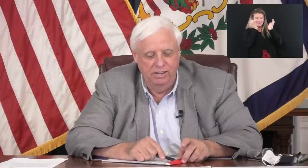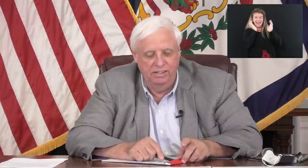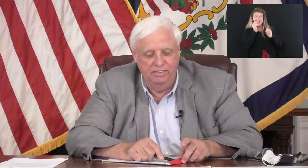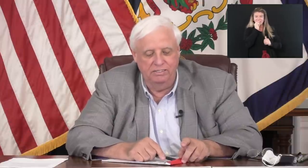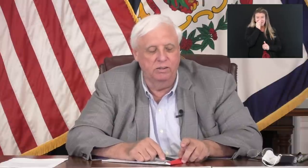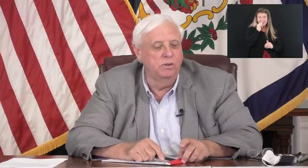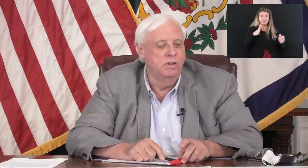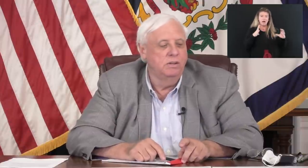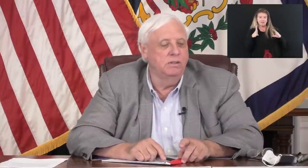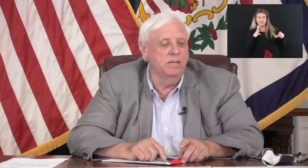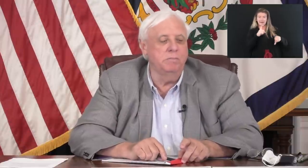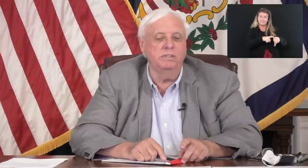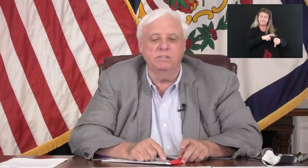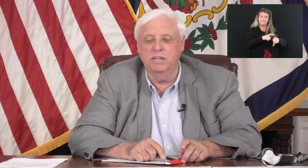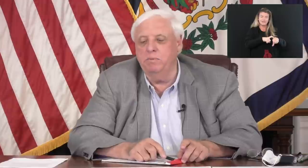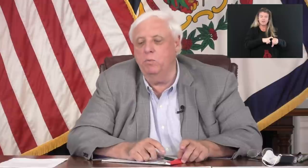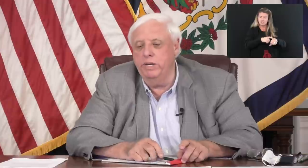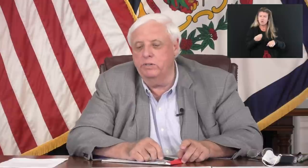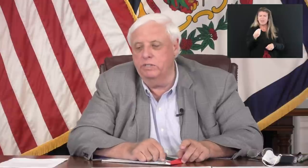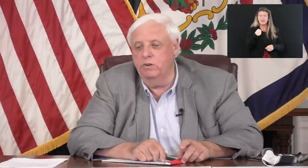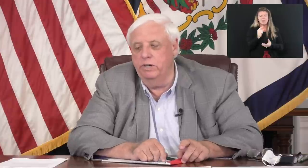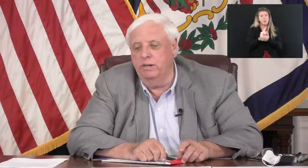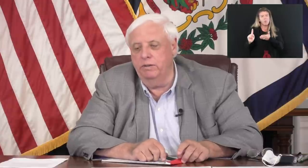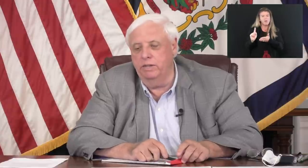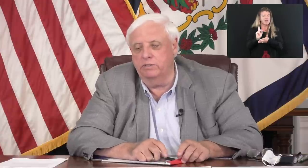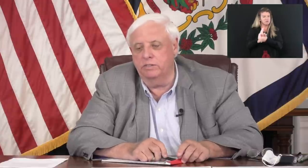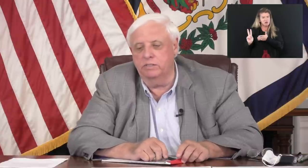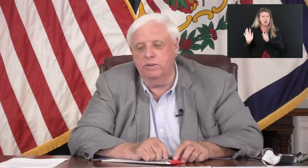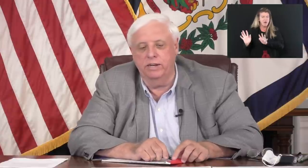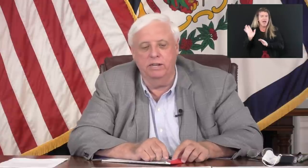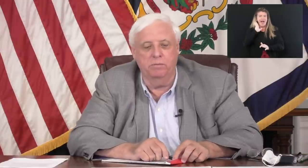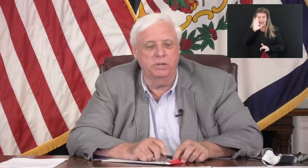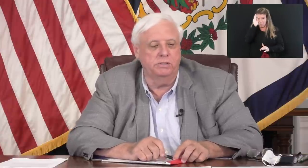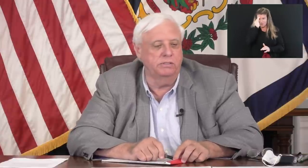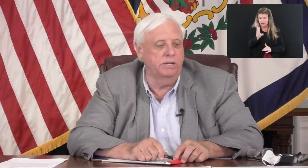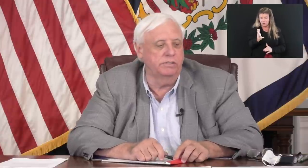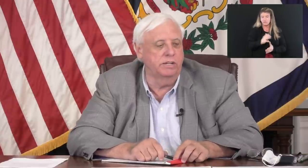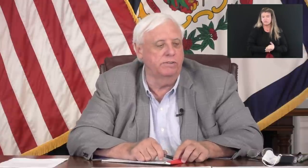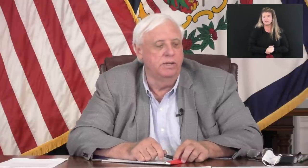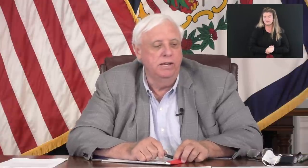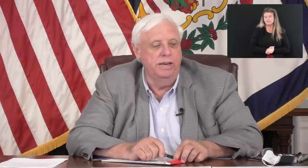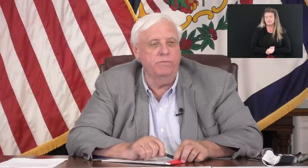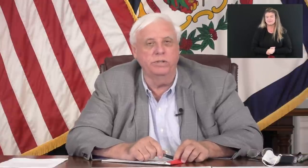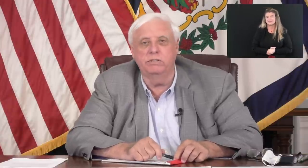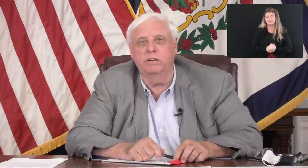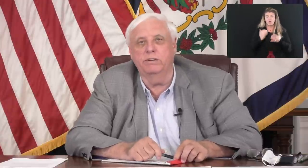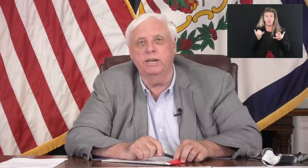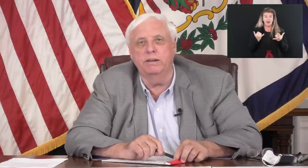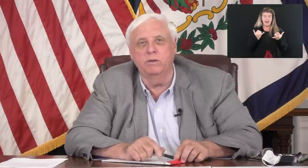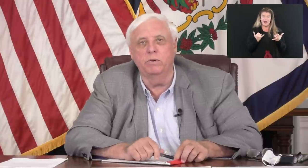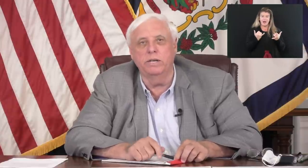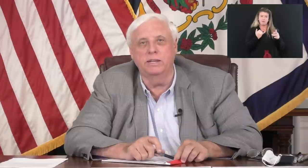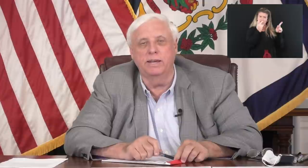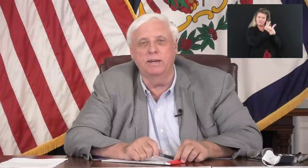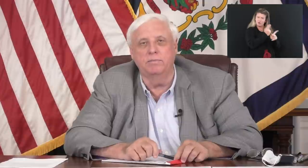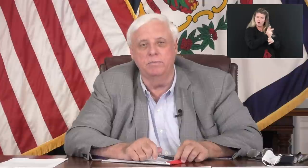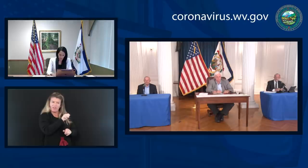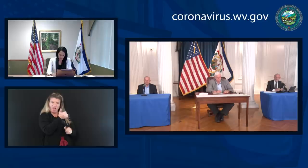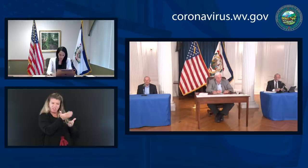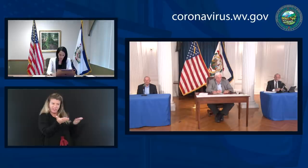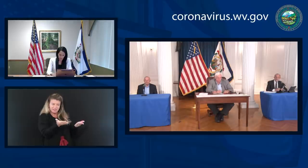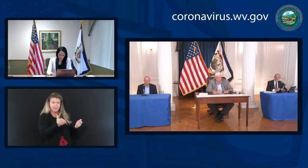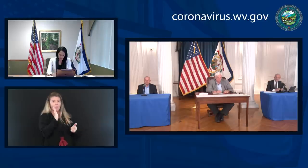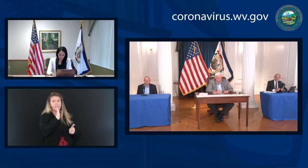And, and, and so give me, just give me a week or so here and let, let's, let's try to get a bunch of this other stuff halfway settled down and then we'll get to that.